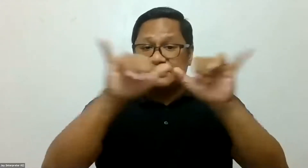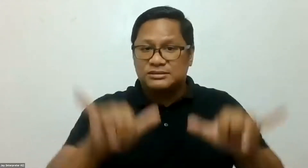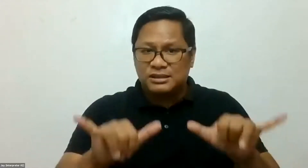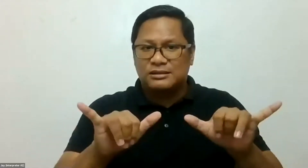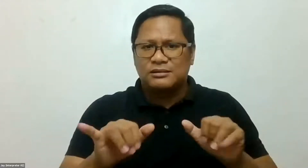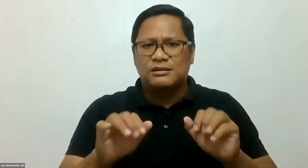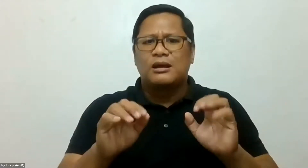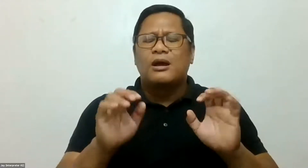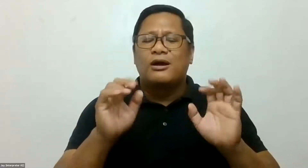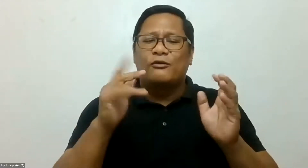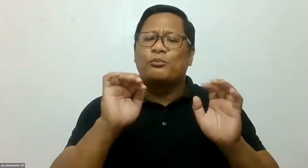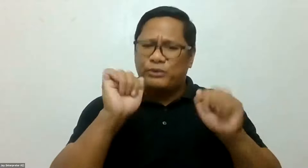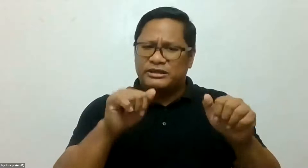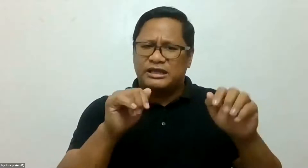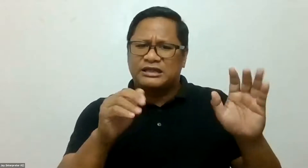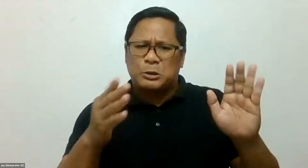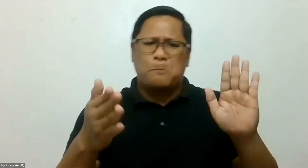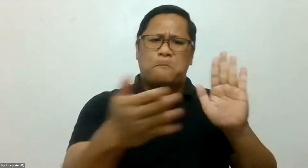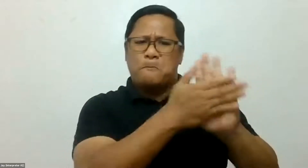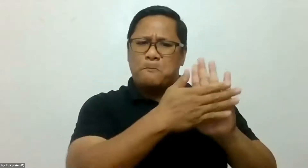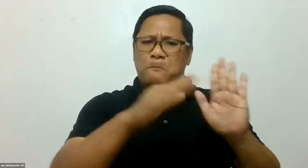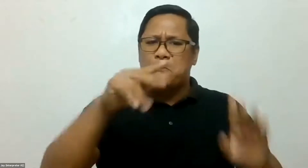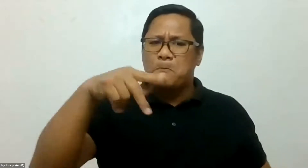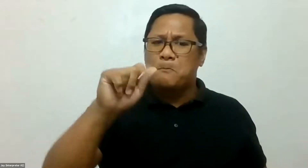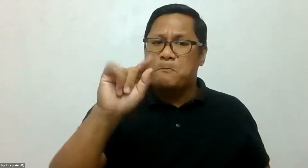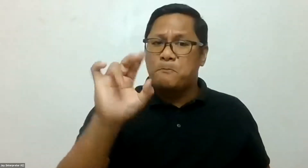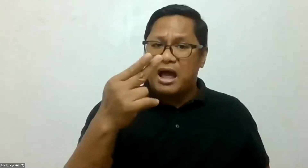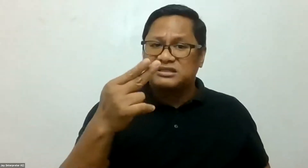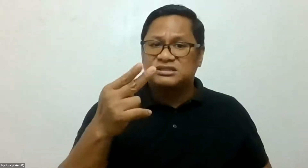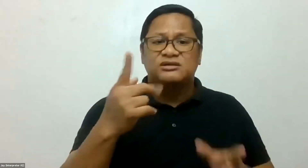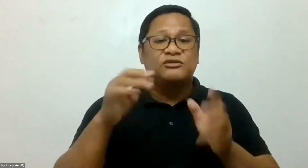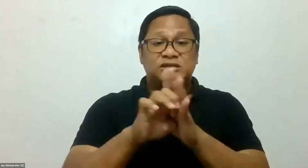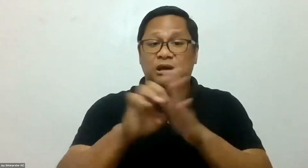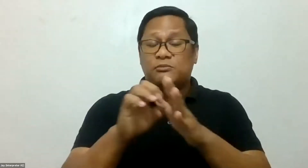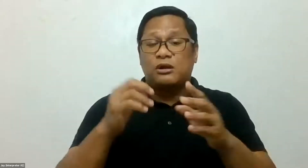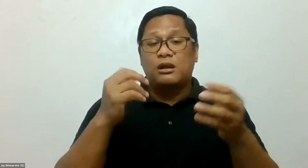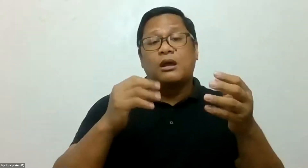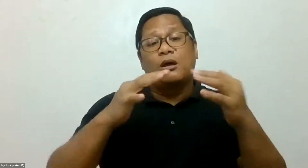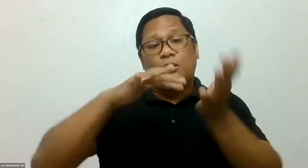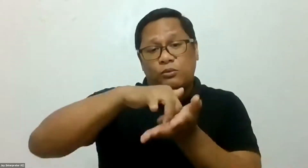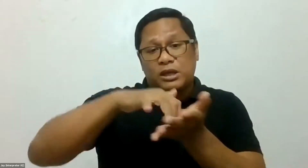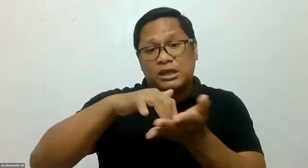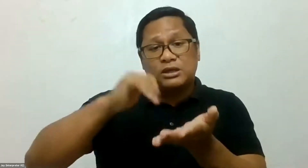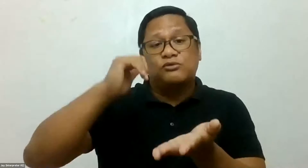patsihan yung mga bitak, pero pag mahina ang pundasyon, eventually